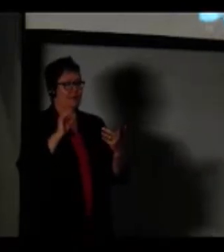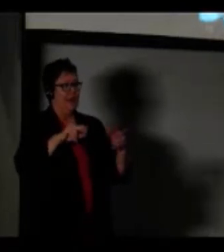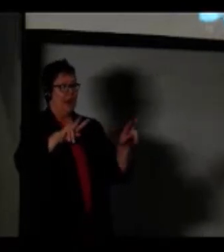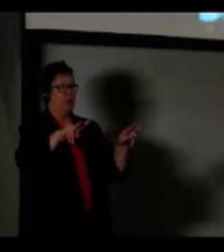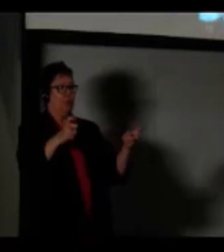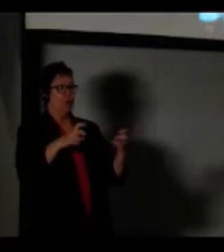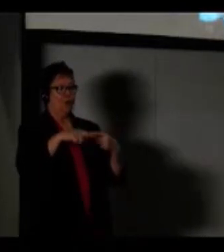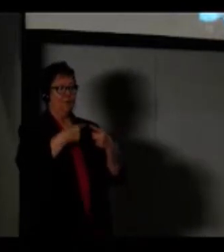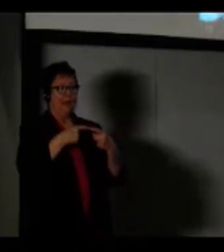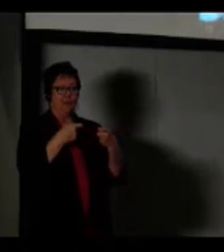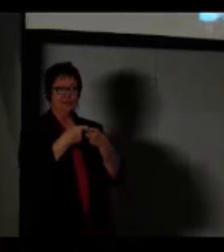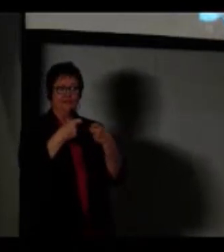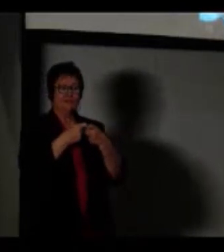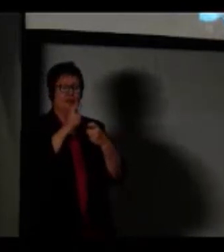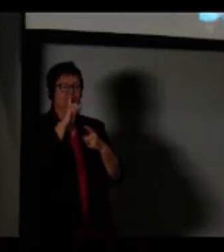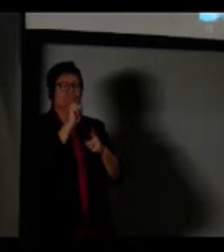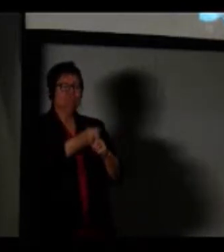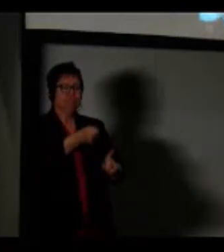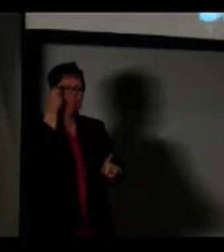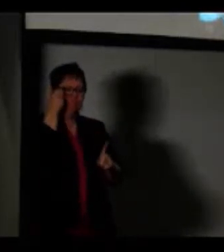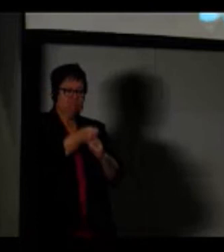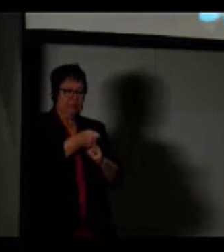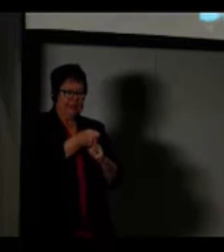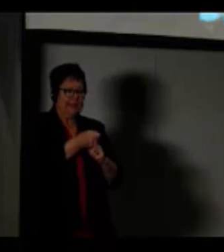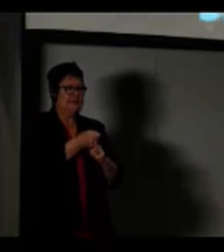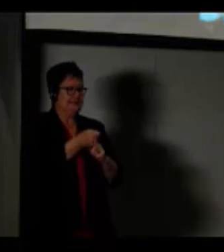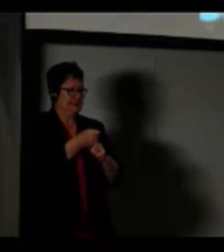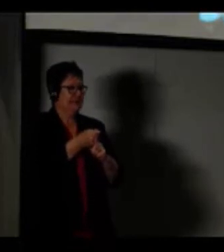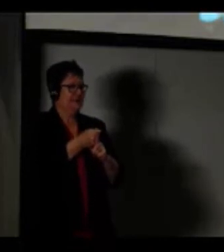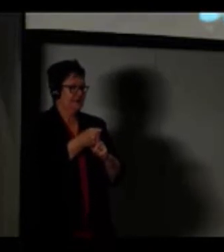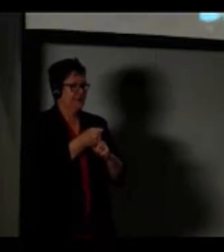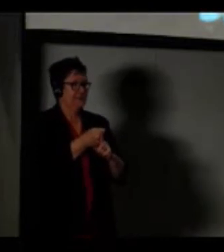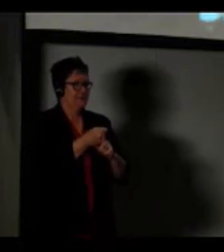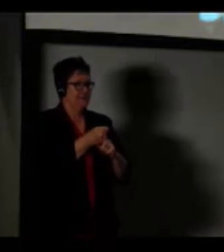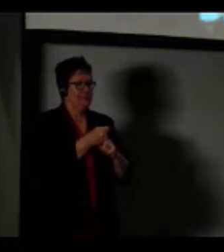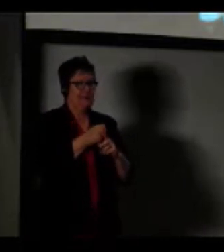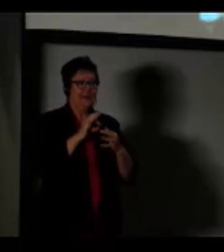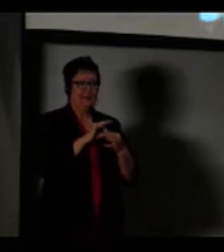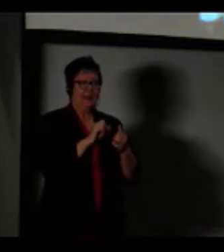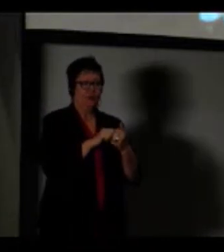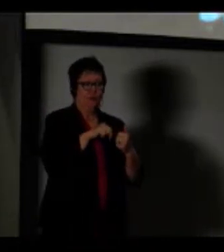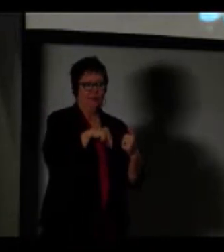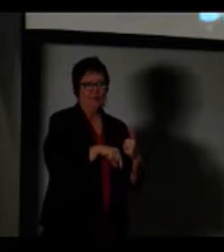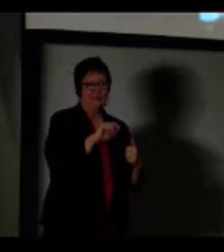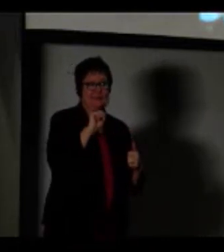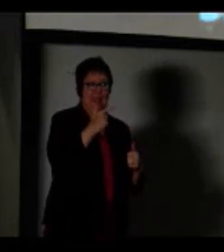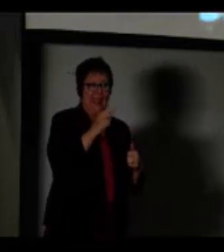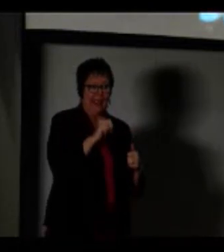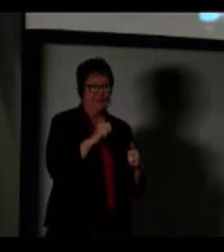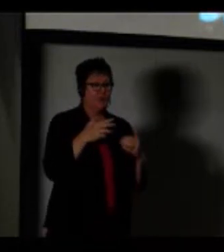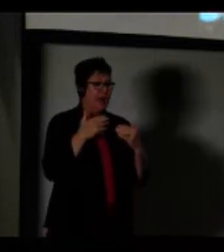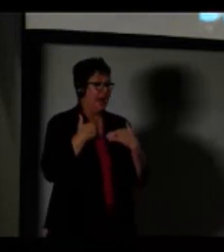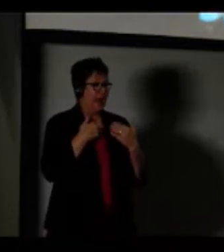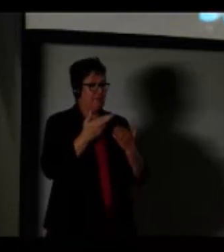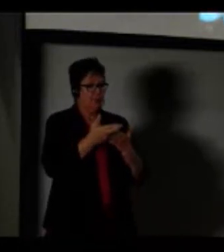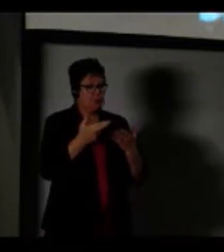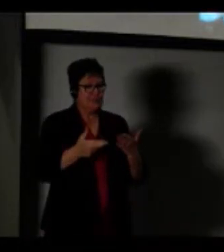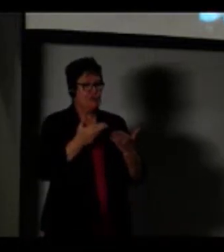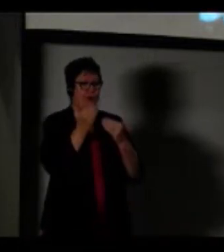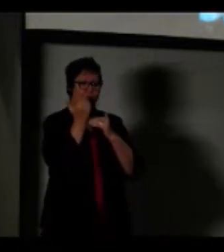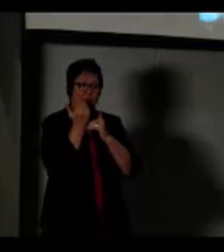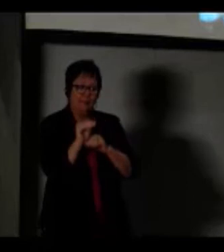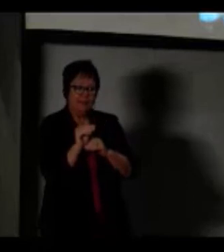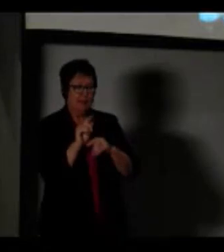about digitization that really hits home in terms of this age when we have limited resources, but our most